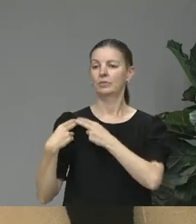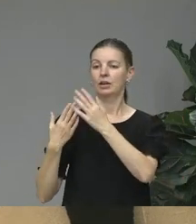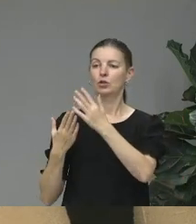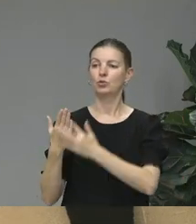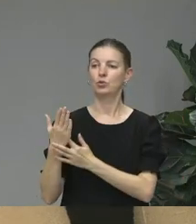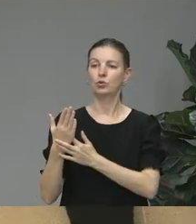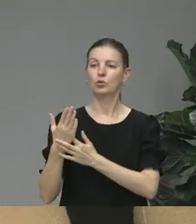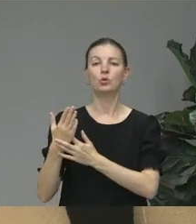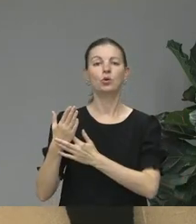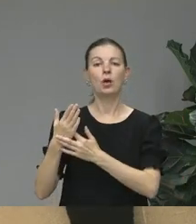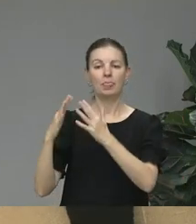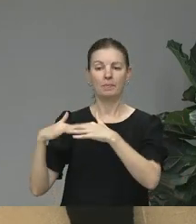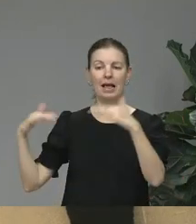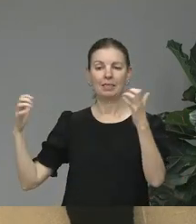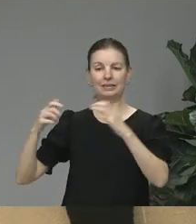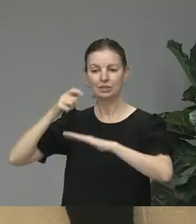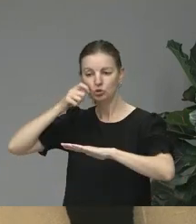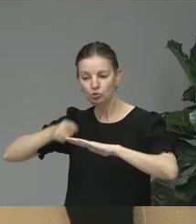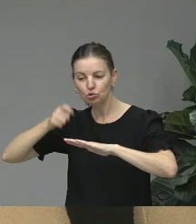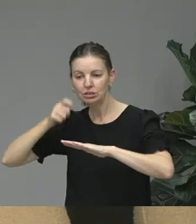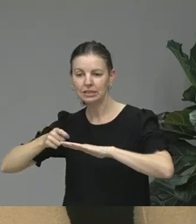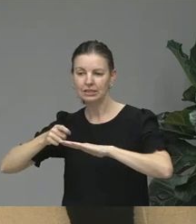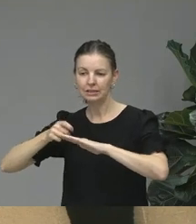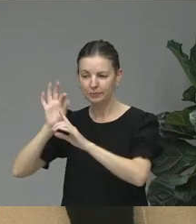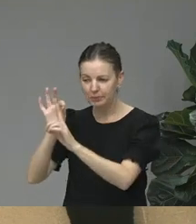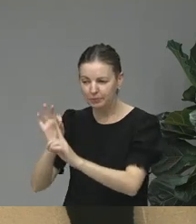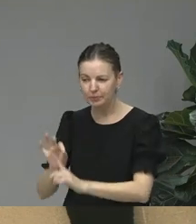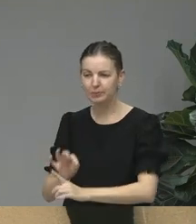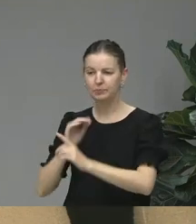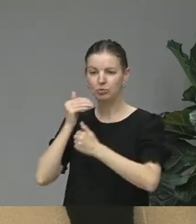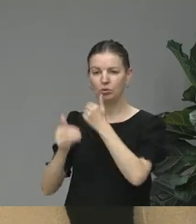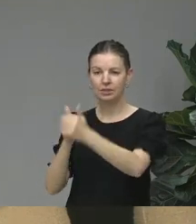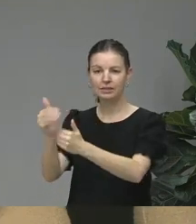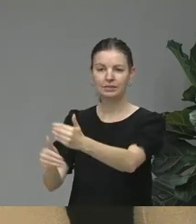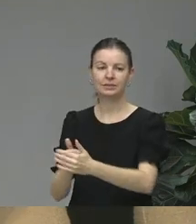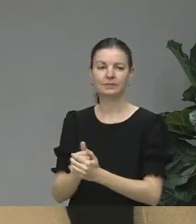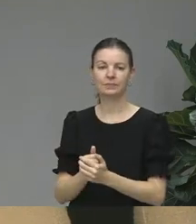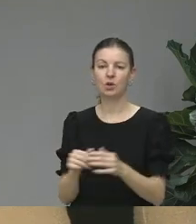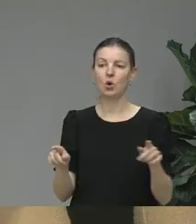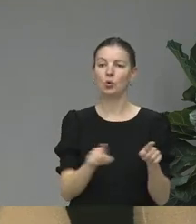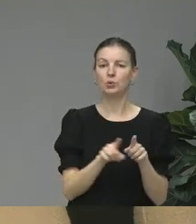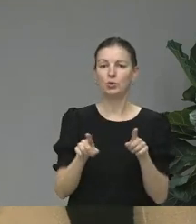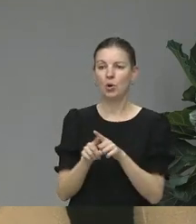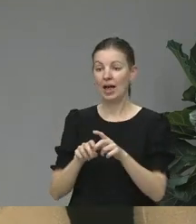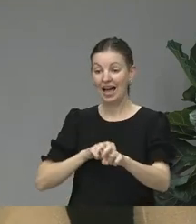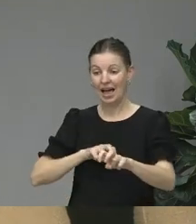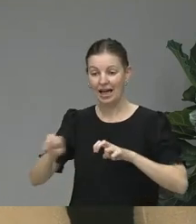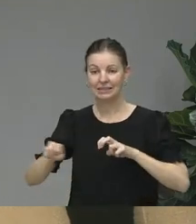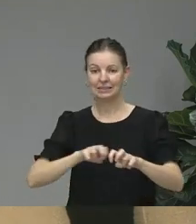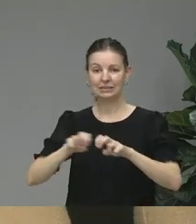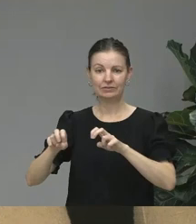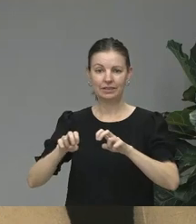parliamentary scrutiny processes and also through an active monitoring